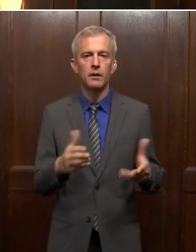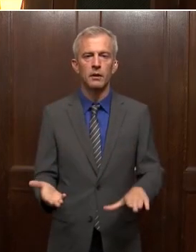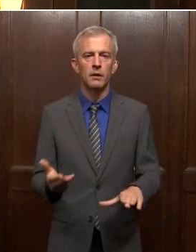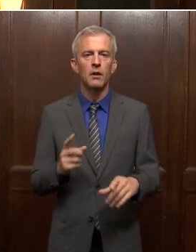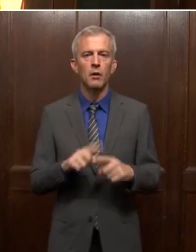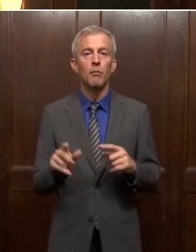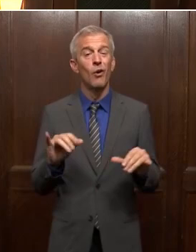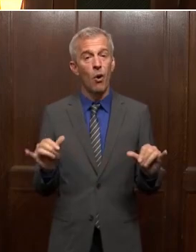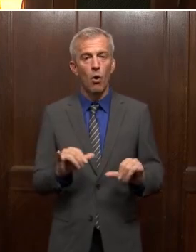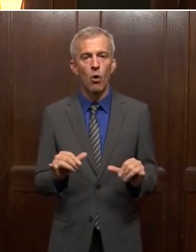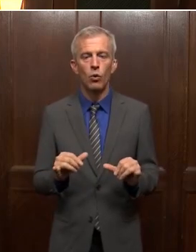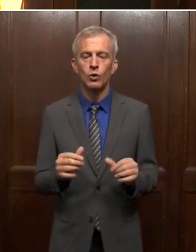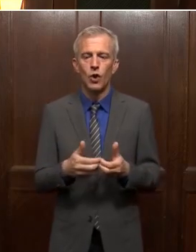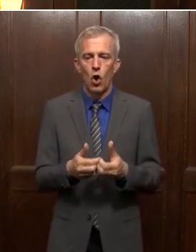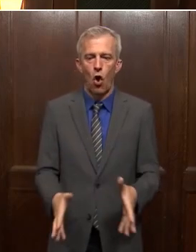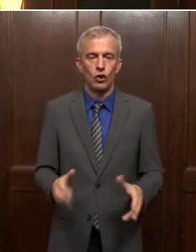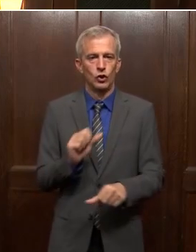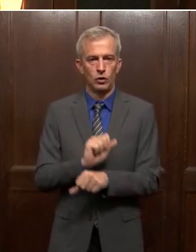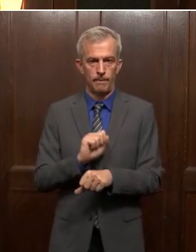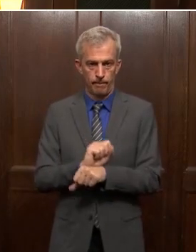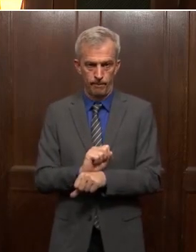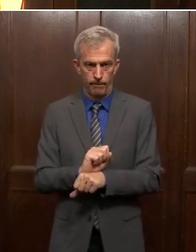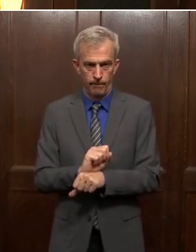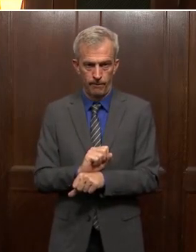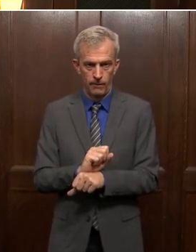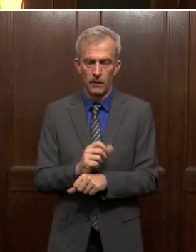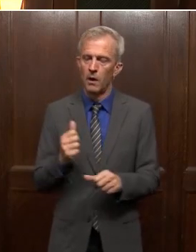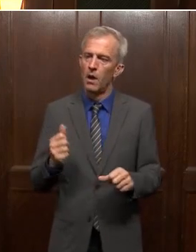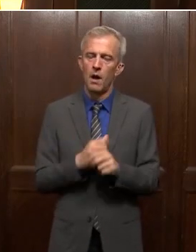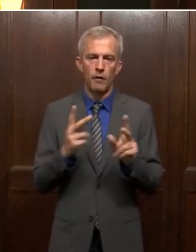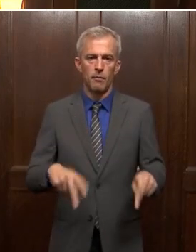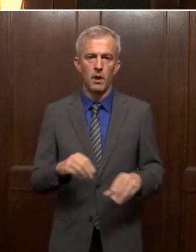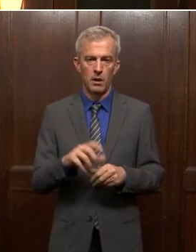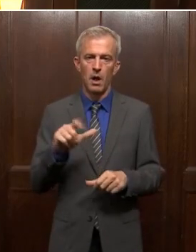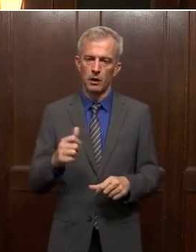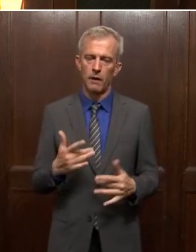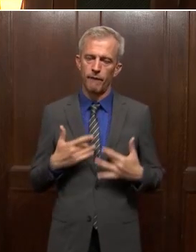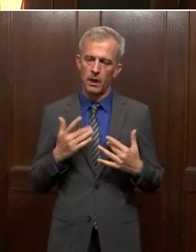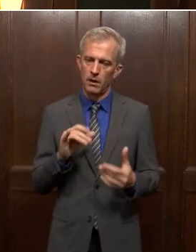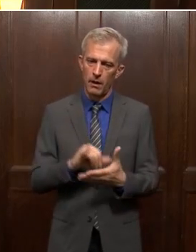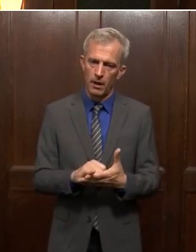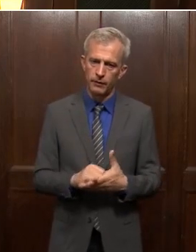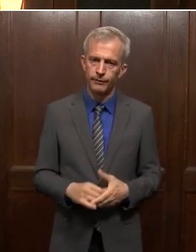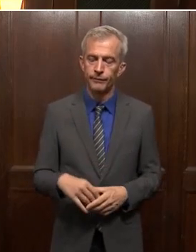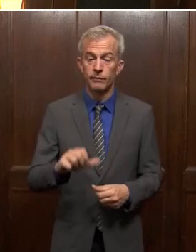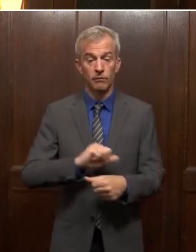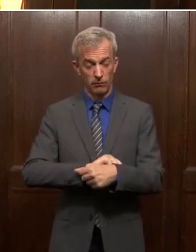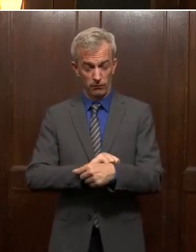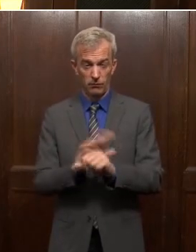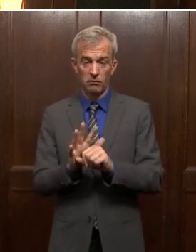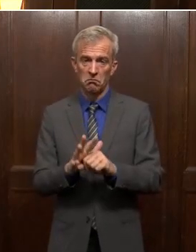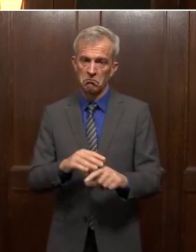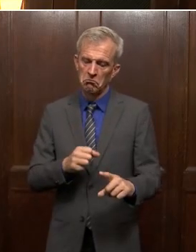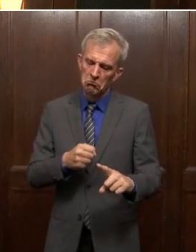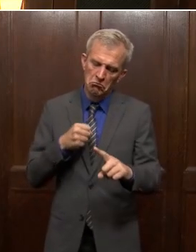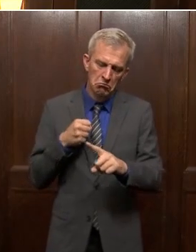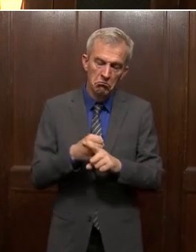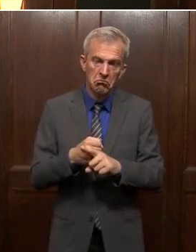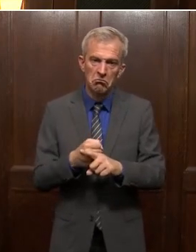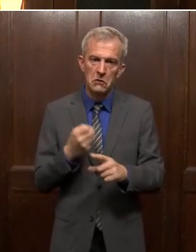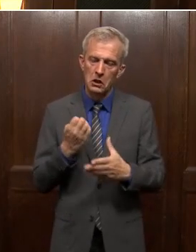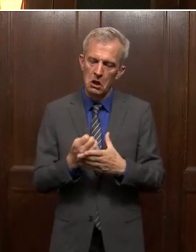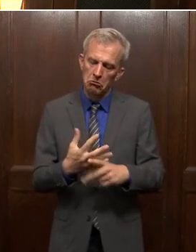on the lost livelihoods. And everybody in Los Angeles can feel that. COVID-19's devastating economic